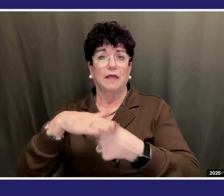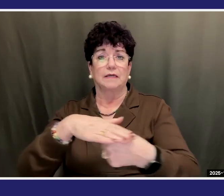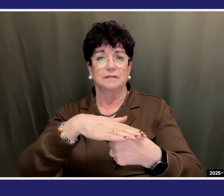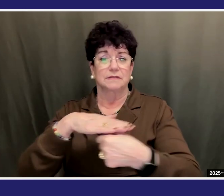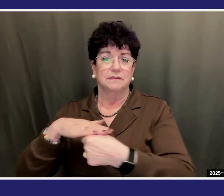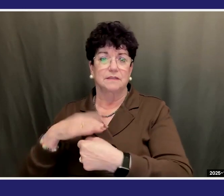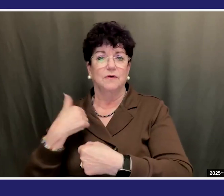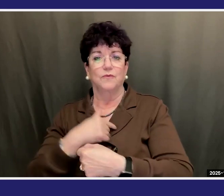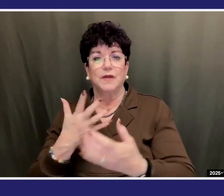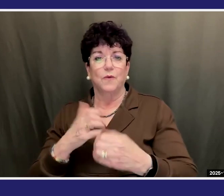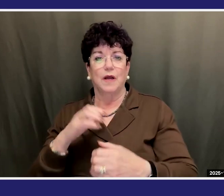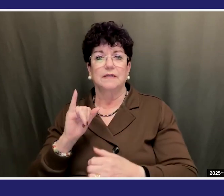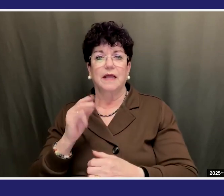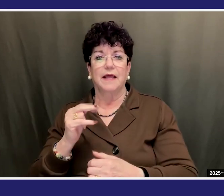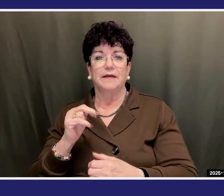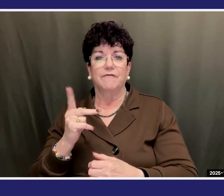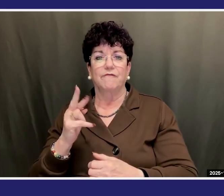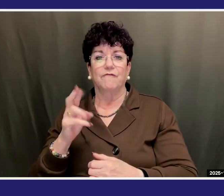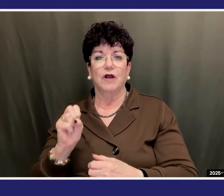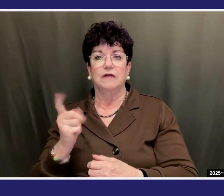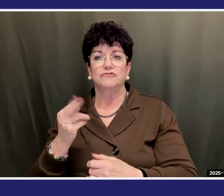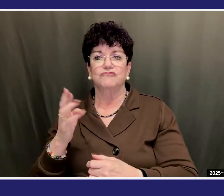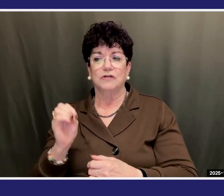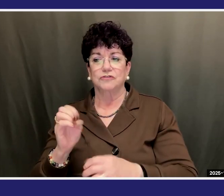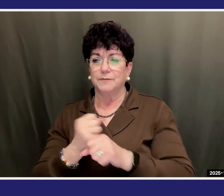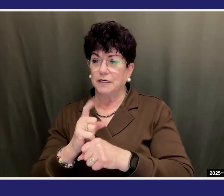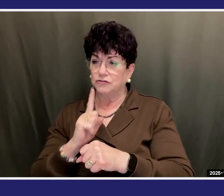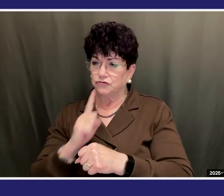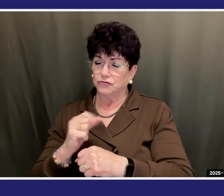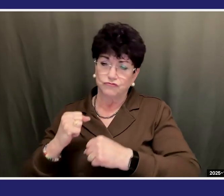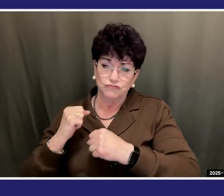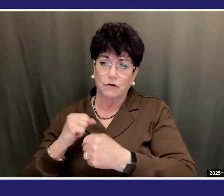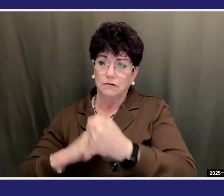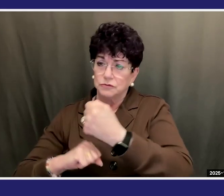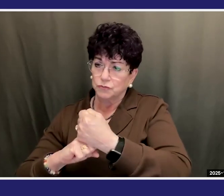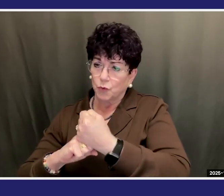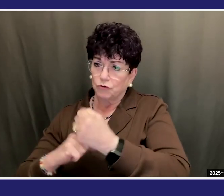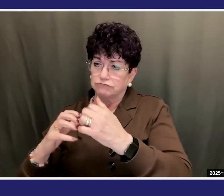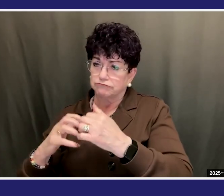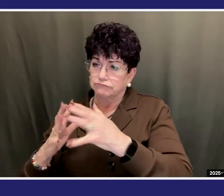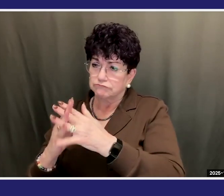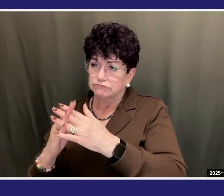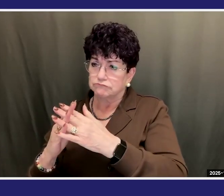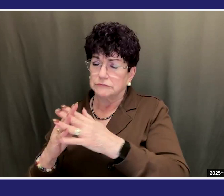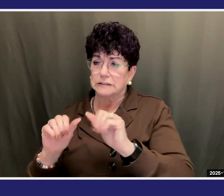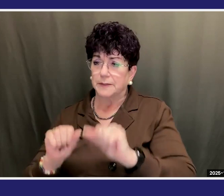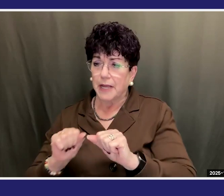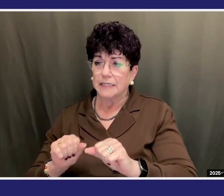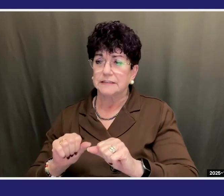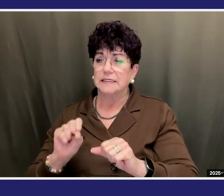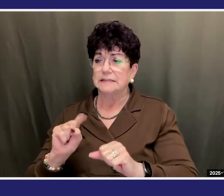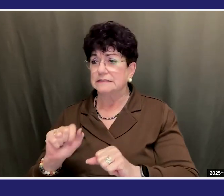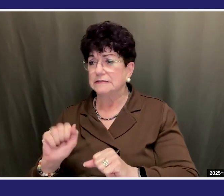in infrastructure. We want to make sure that there's a strong system of just support, implementation, capacity,